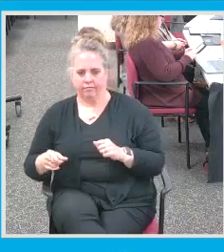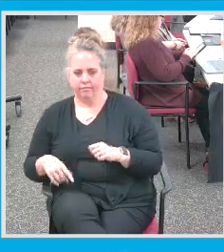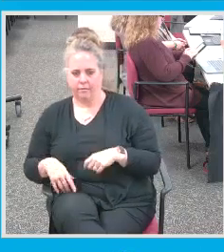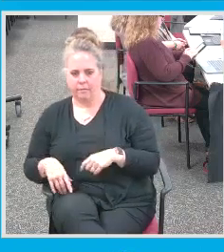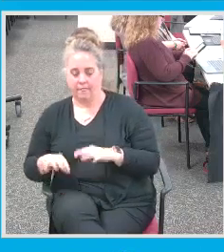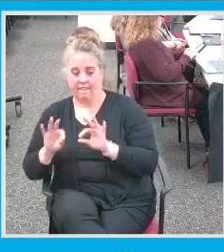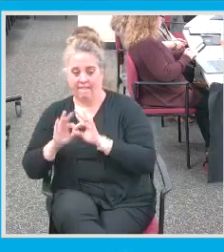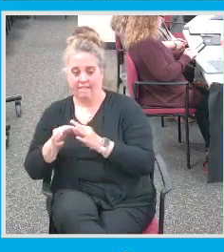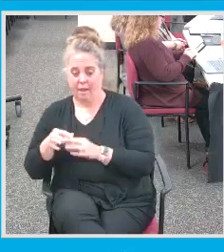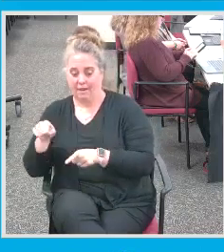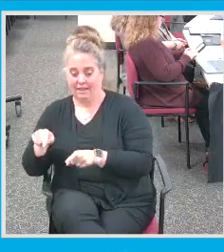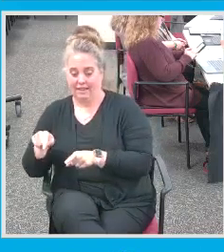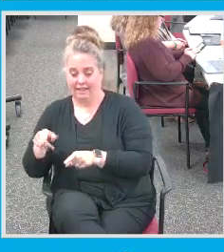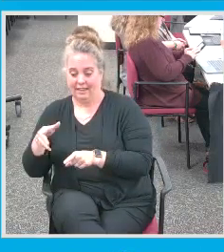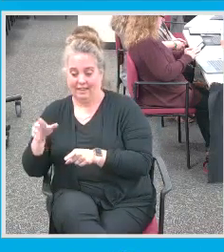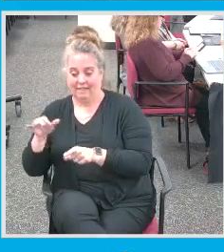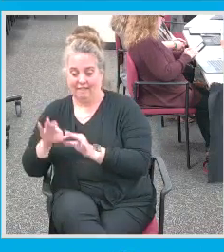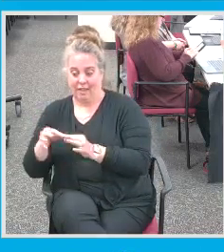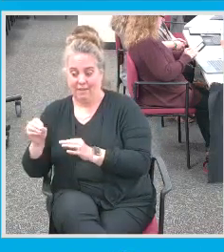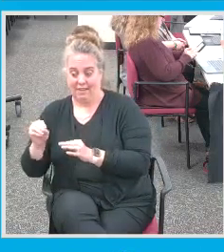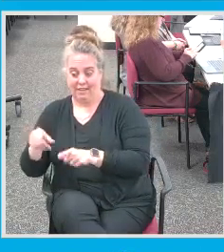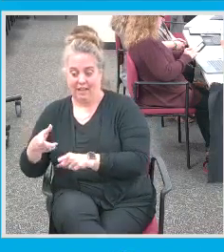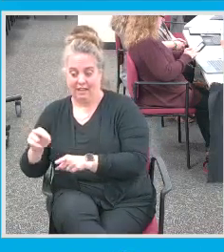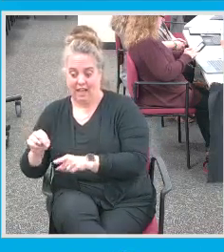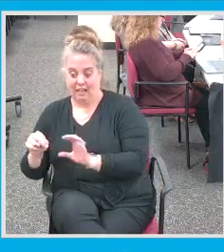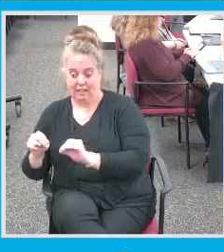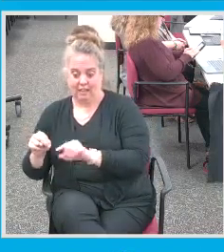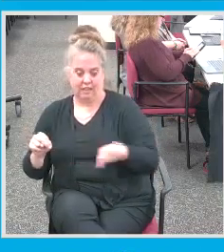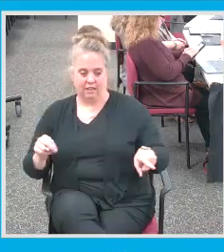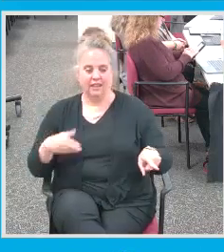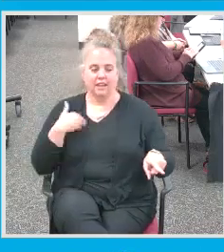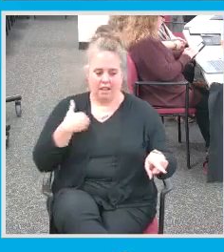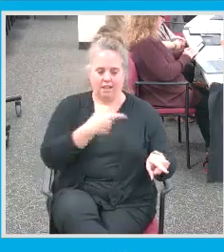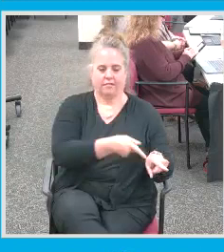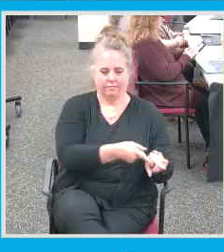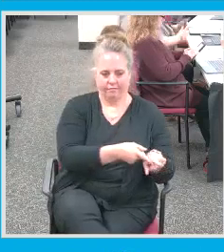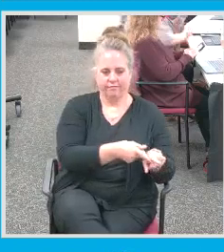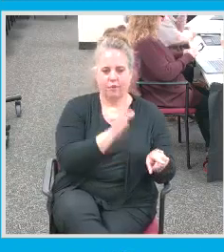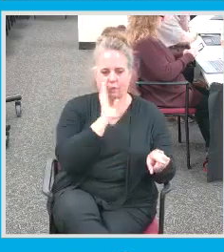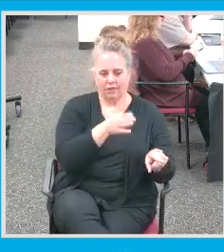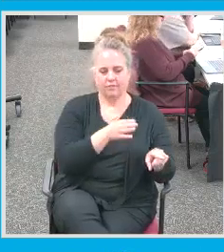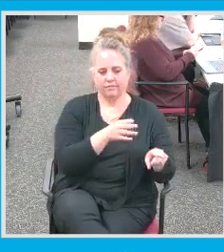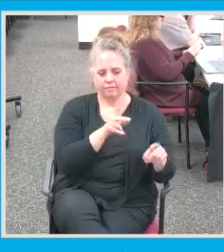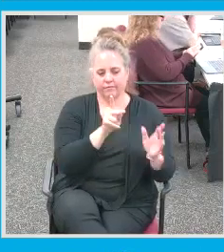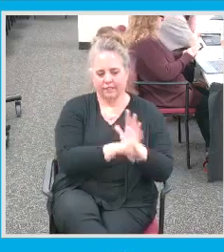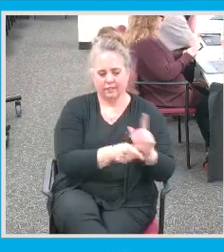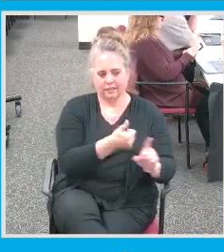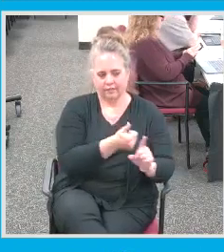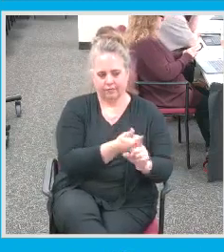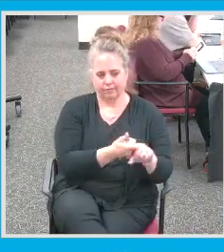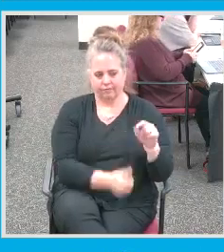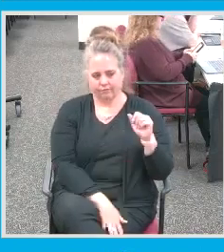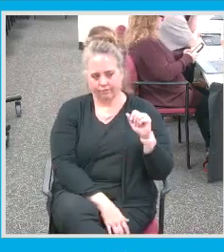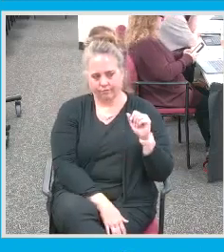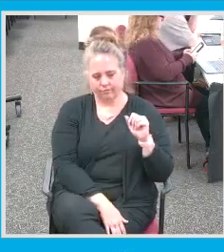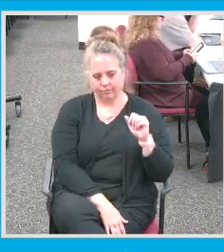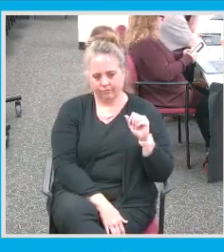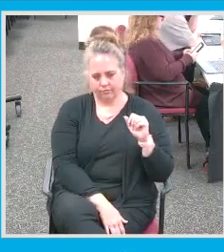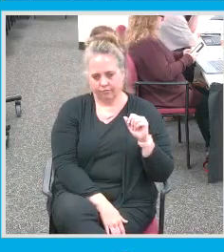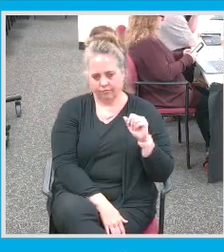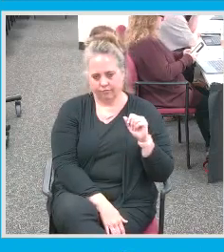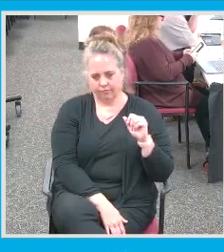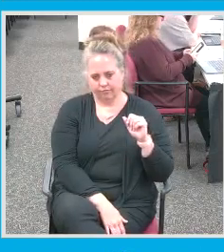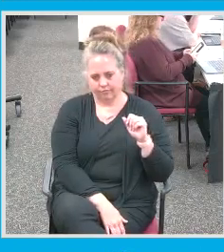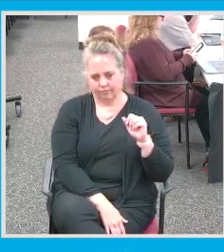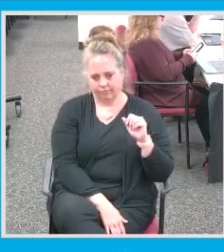young person and a firearm, that there was a loss of life. And so what I can say is that it may not be appropriate for everyone all the time.